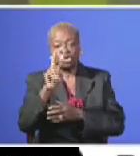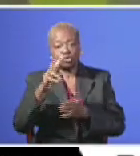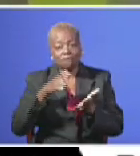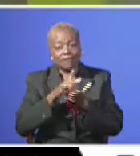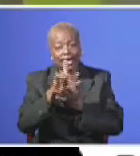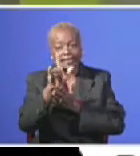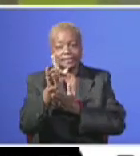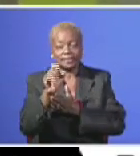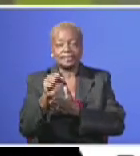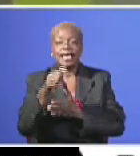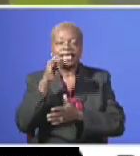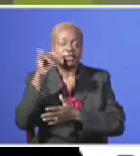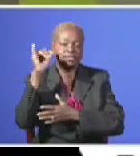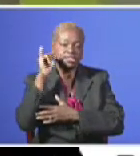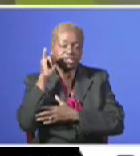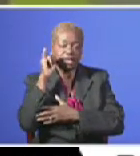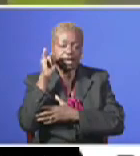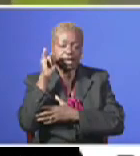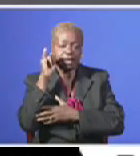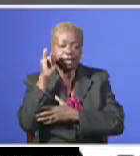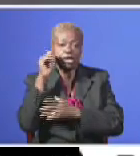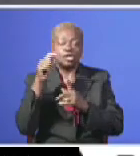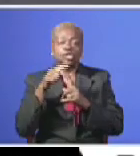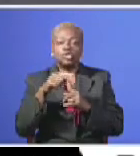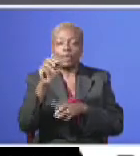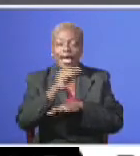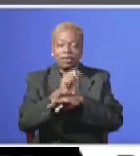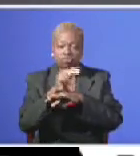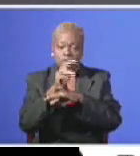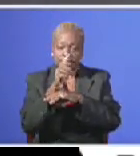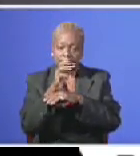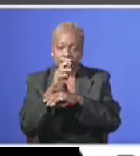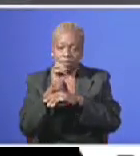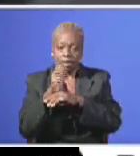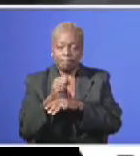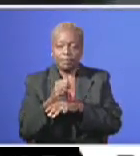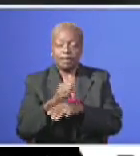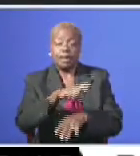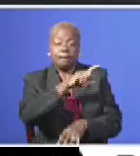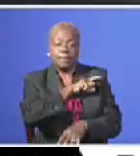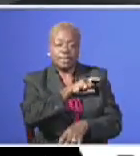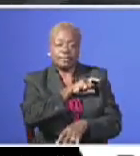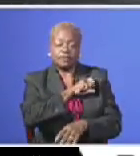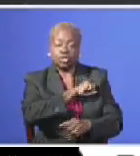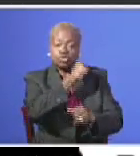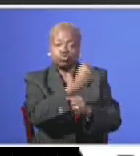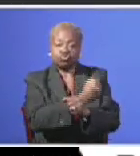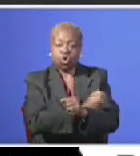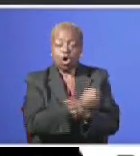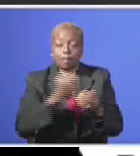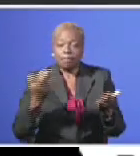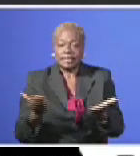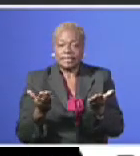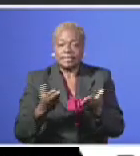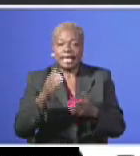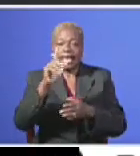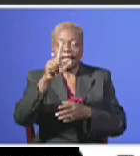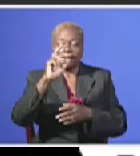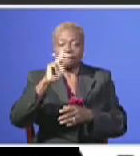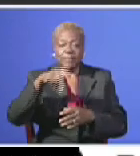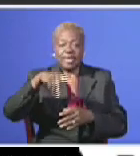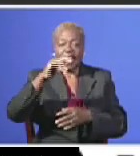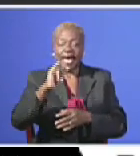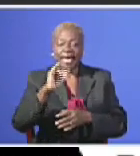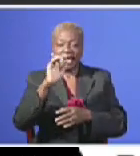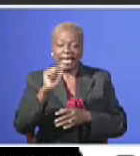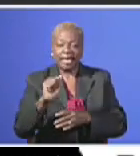flights actually yesterday to Fresh Creek. Police maintained a strong presence at LPIA as several passengers pulled up hoping to get off the